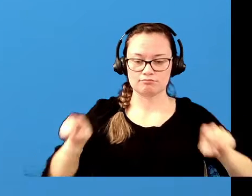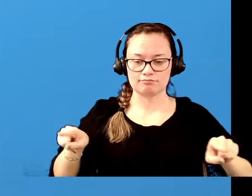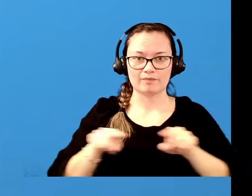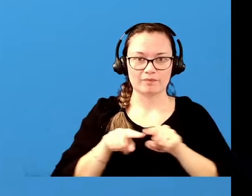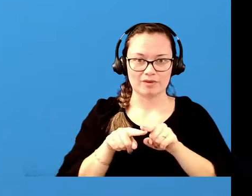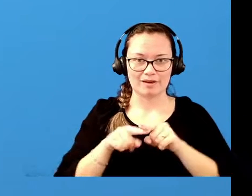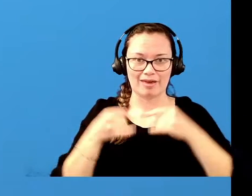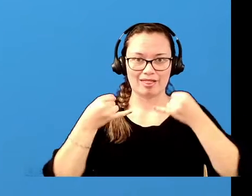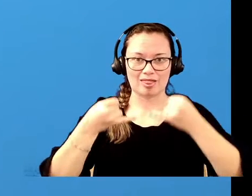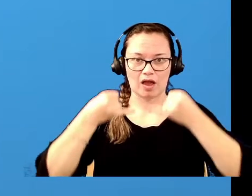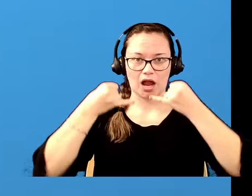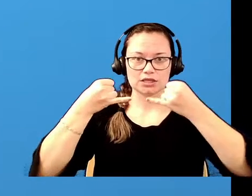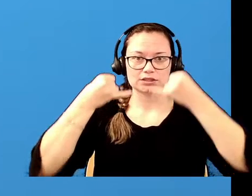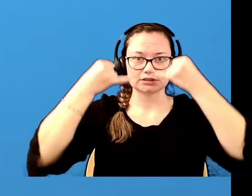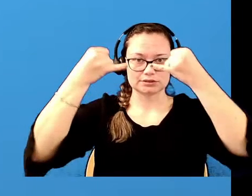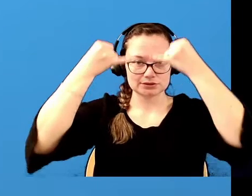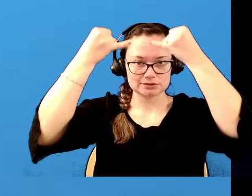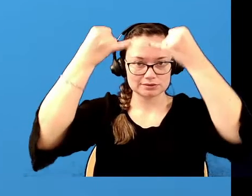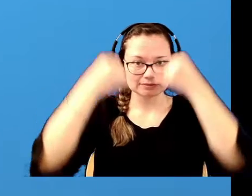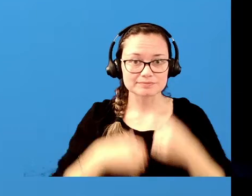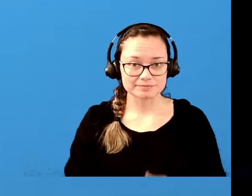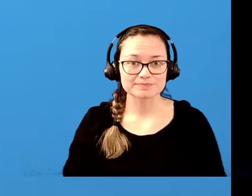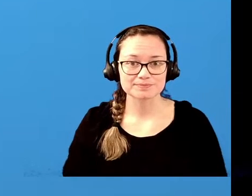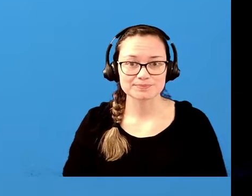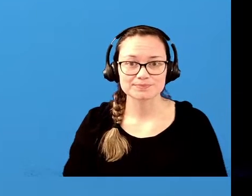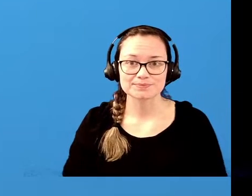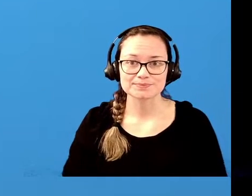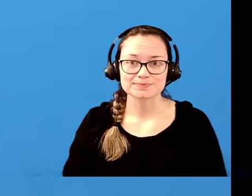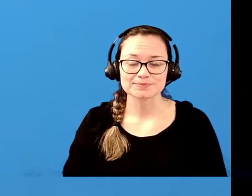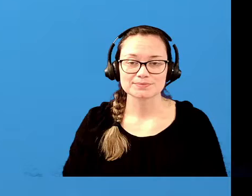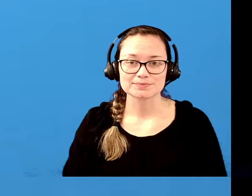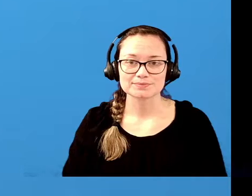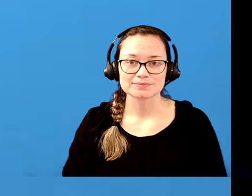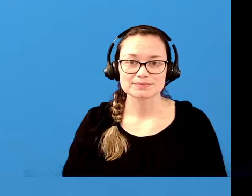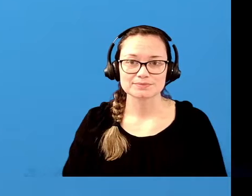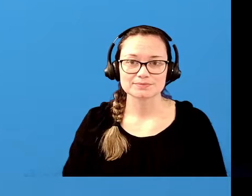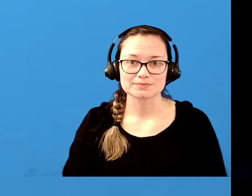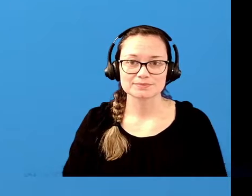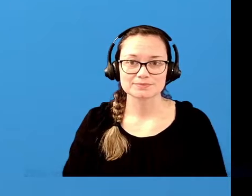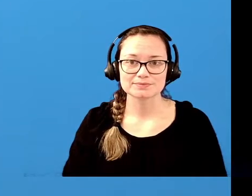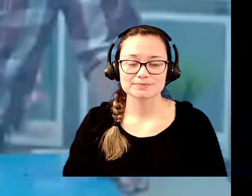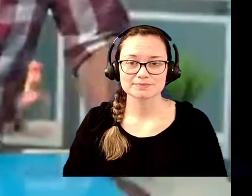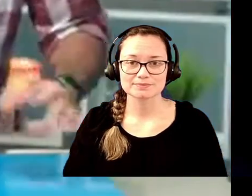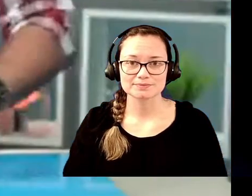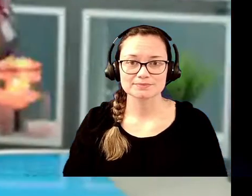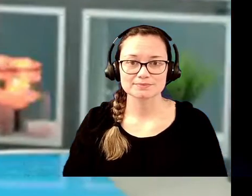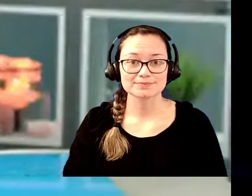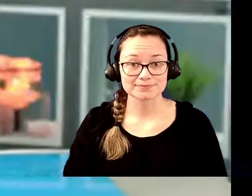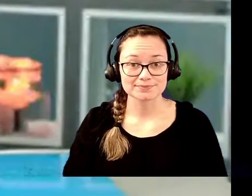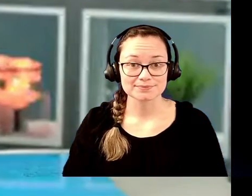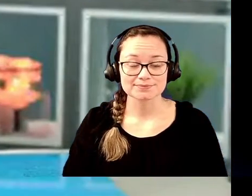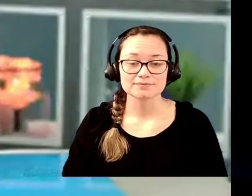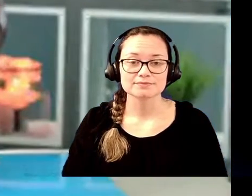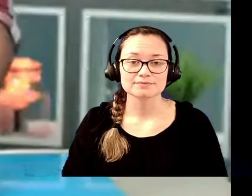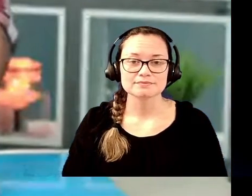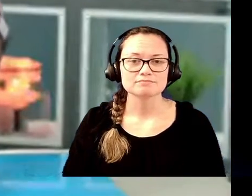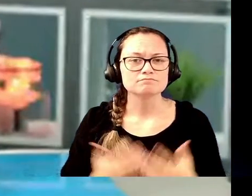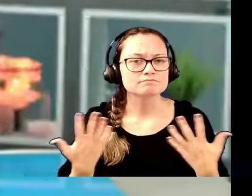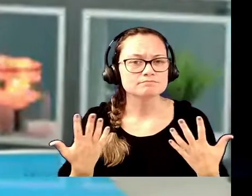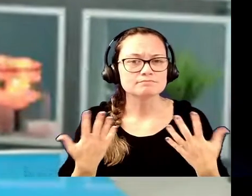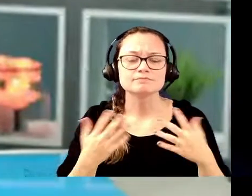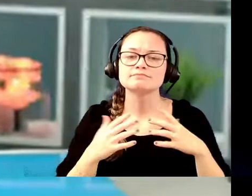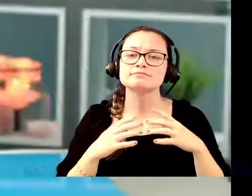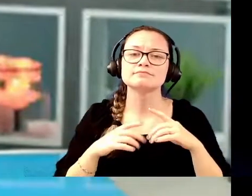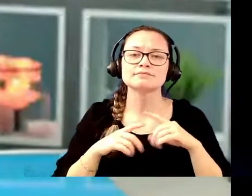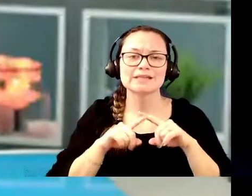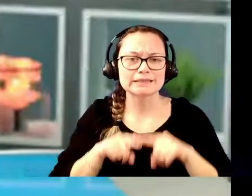up this triangle into sections. Okay. Now, depending on